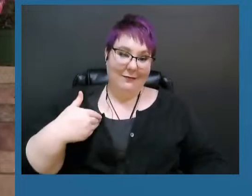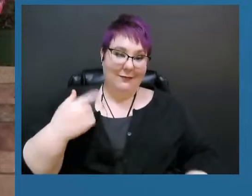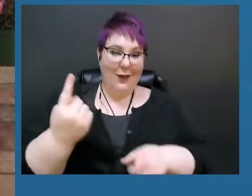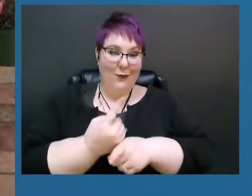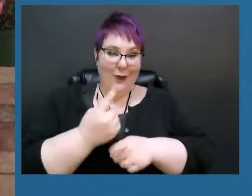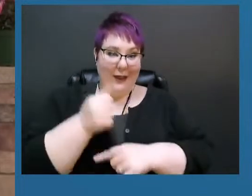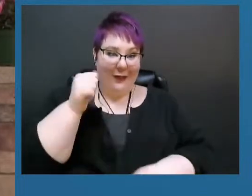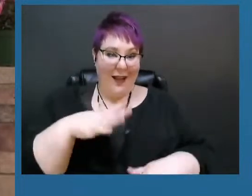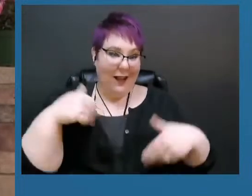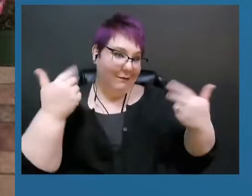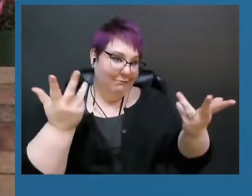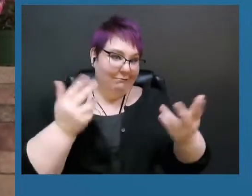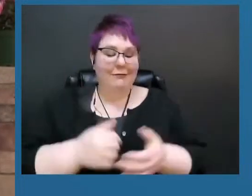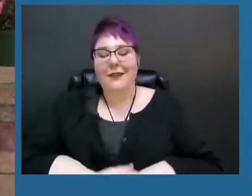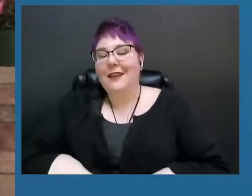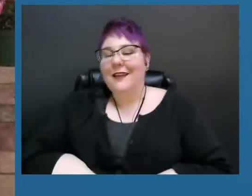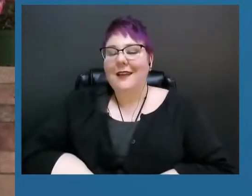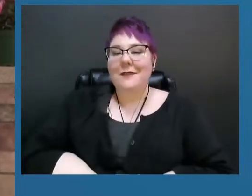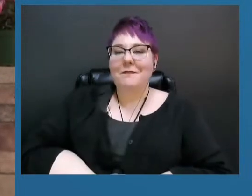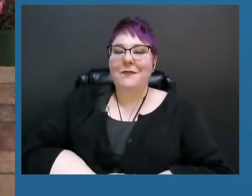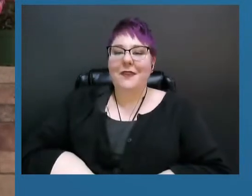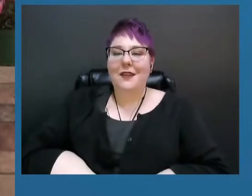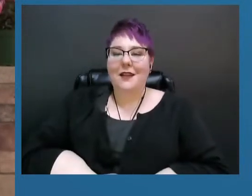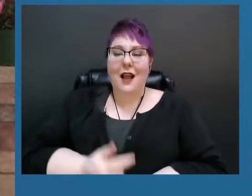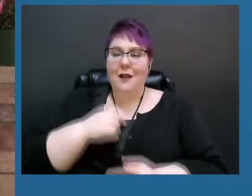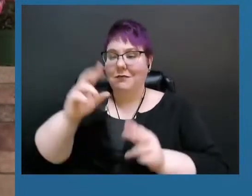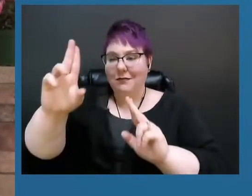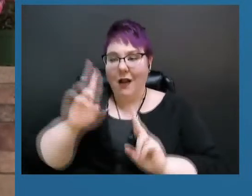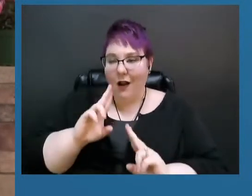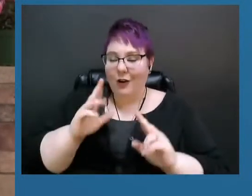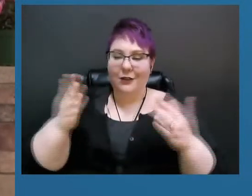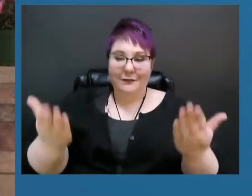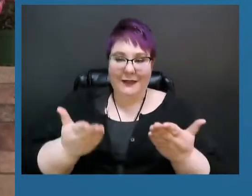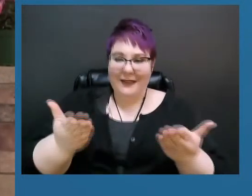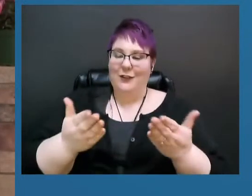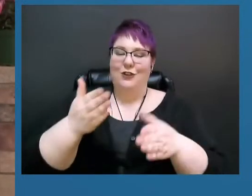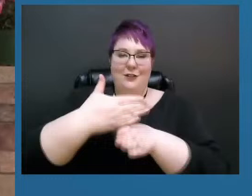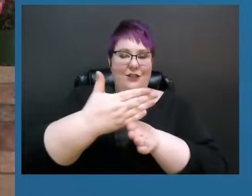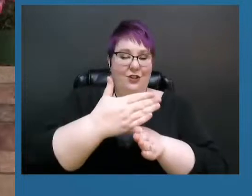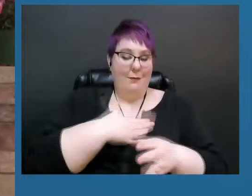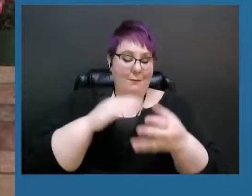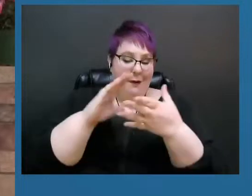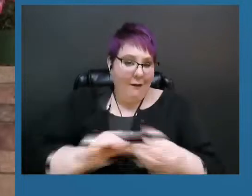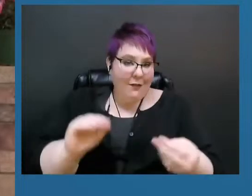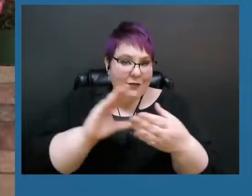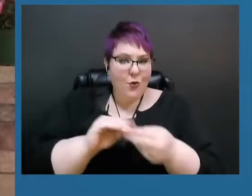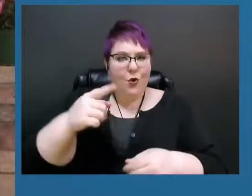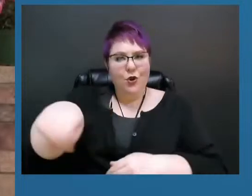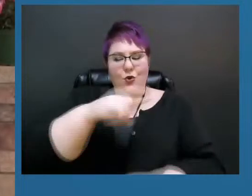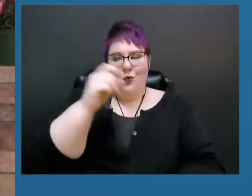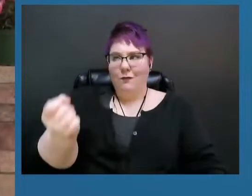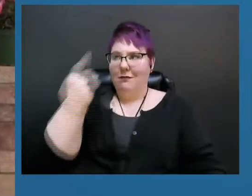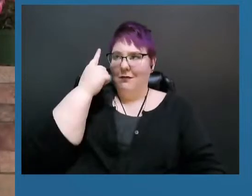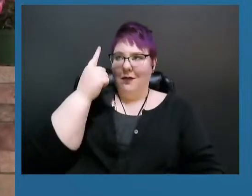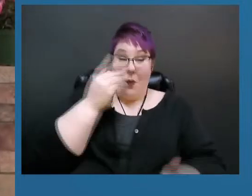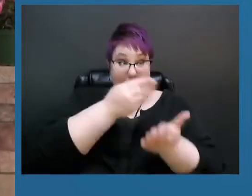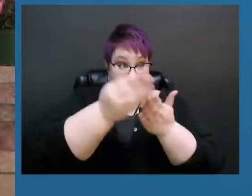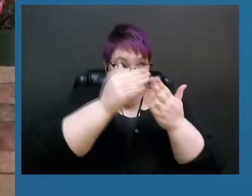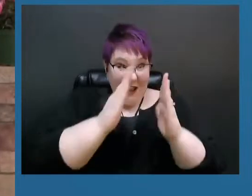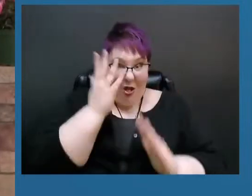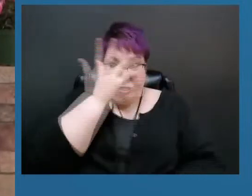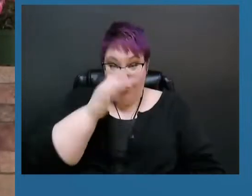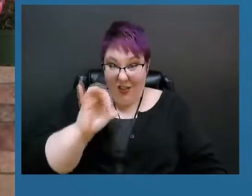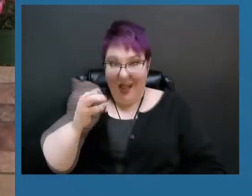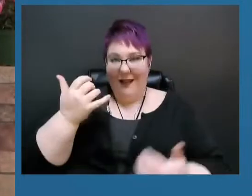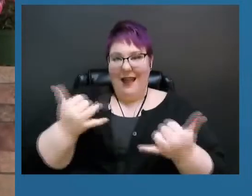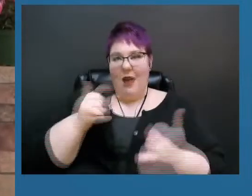So it's an honor to be here to share my story with you all, to give you all a glimpse of what home buying looks like in